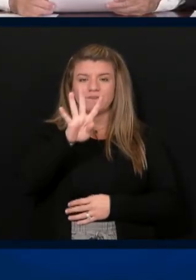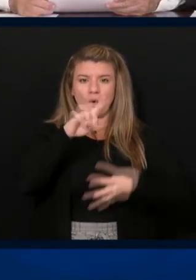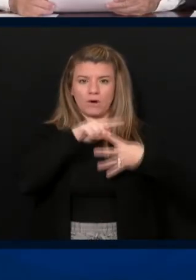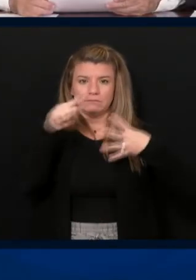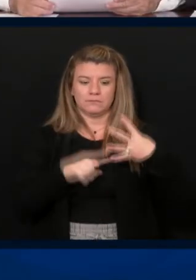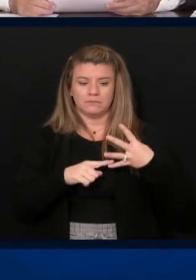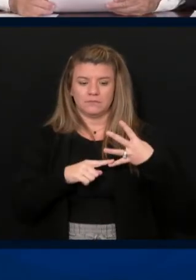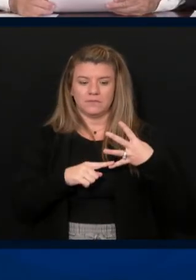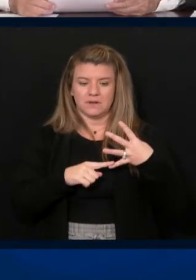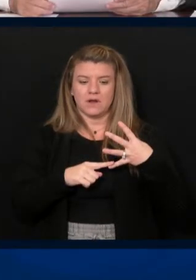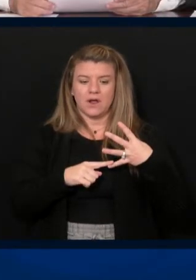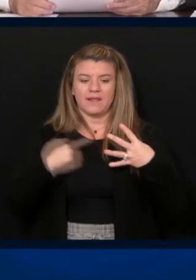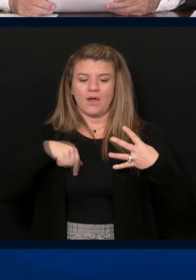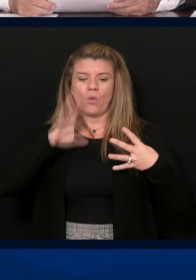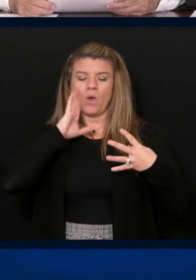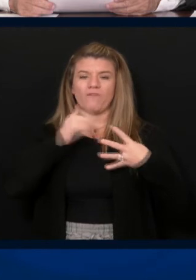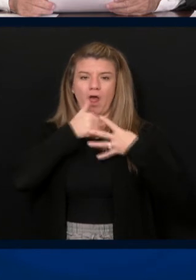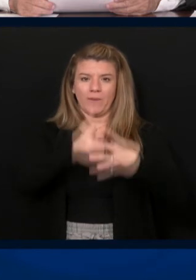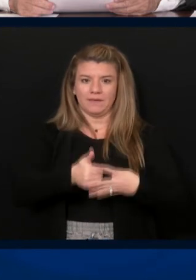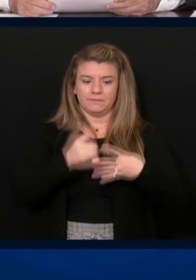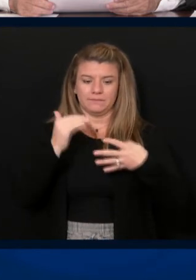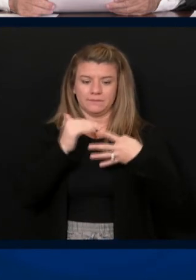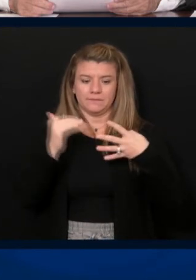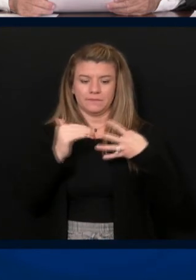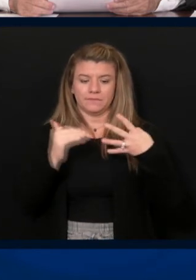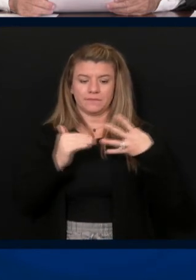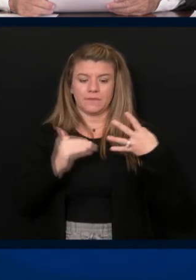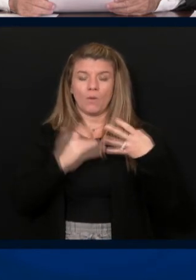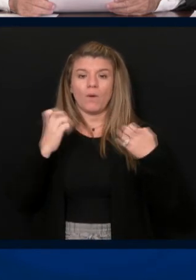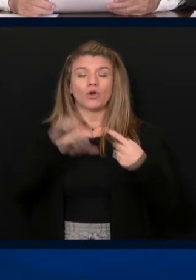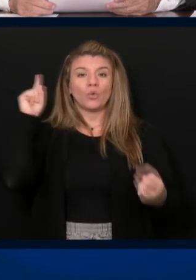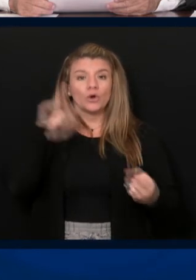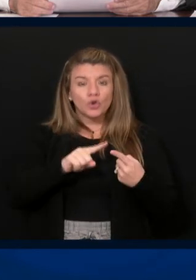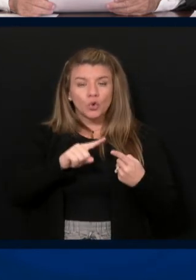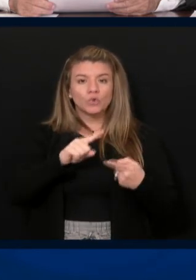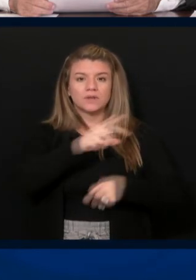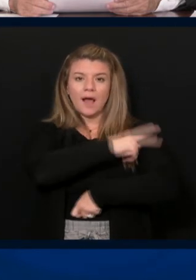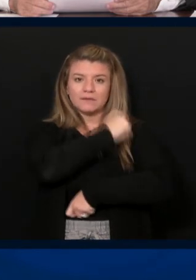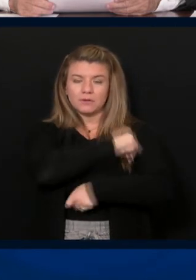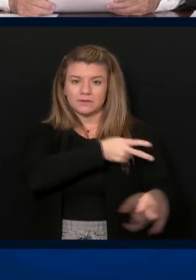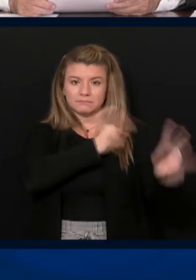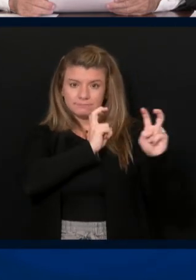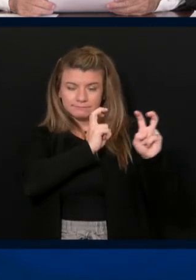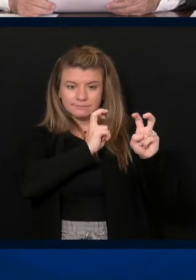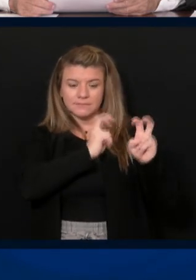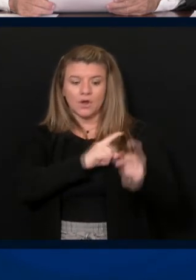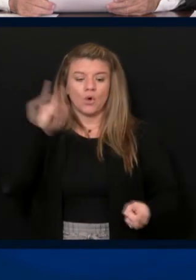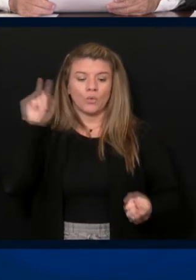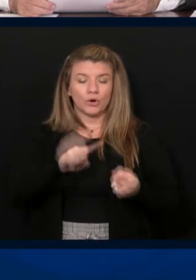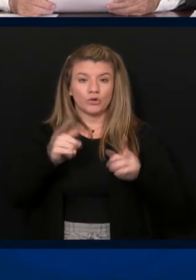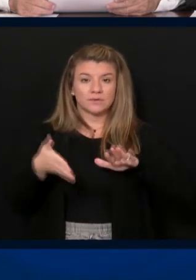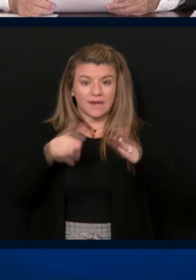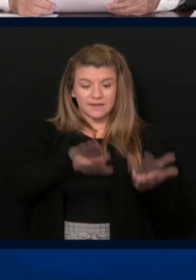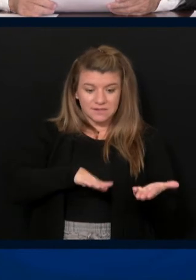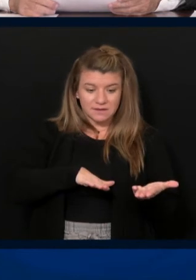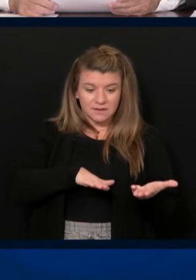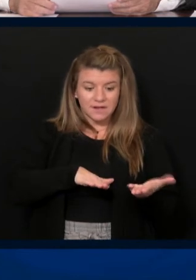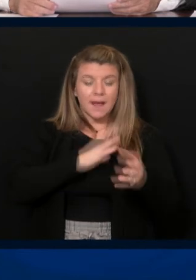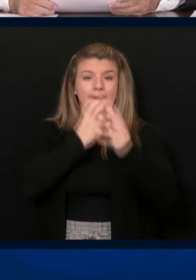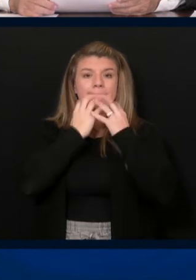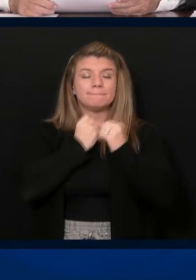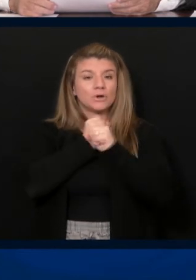key principles that we'll be following. Reduce the rate of hospitalizations, reduce the rate of deaths,